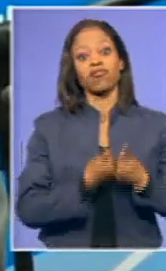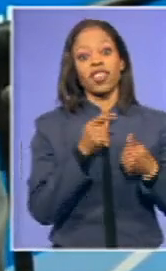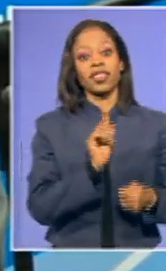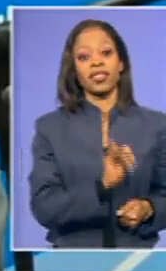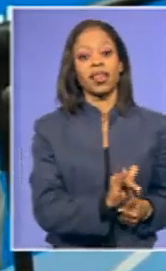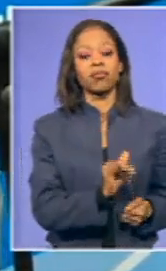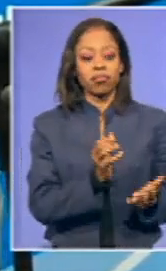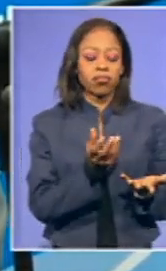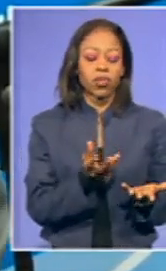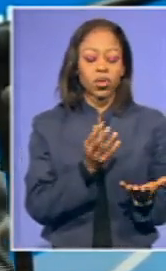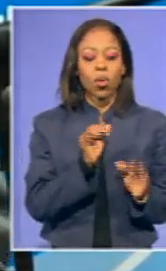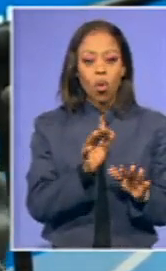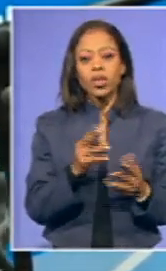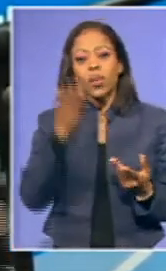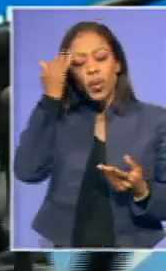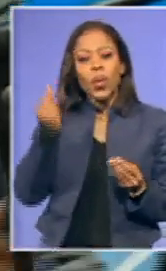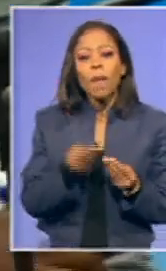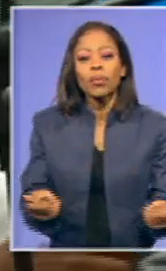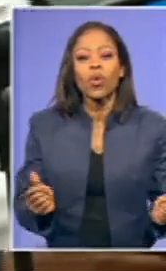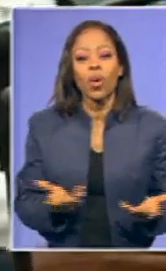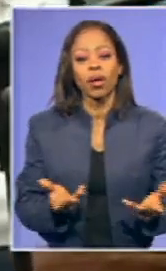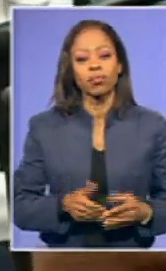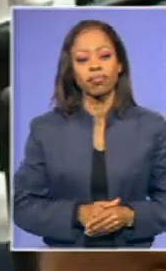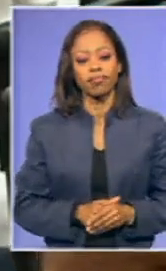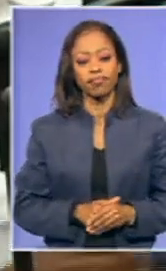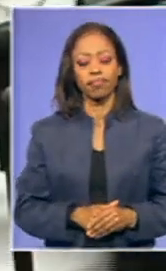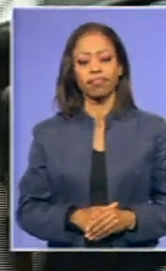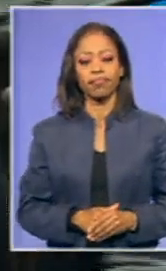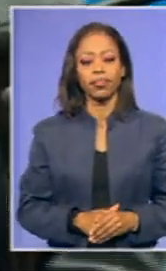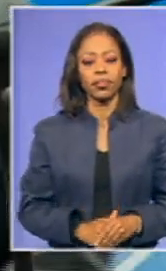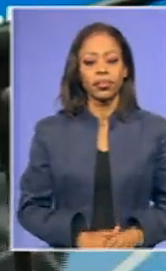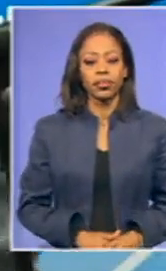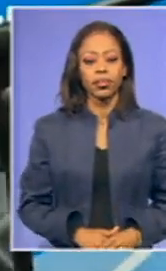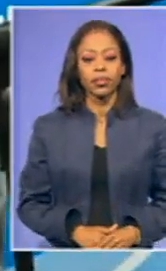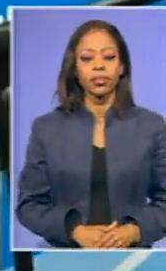is unaccounted for water. Thank you. Thank you, Chair.